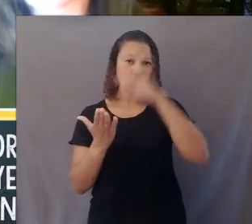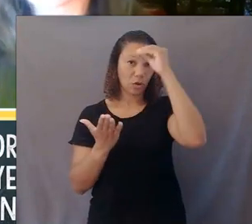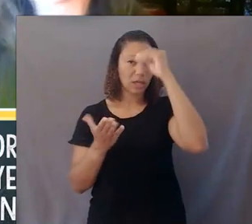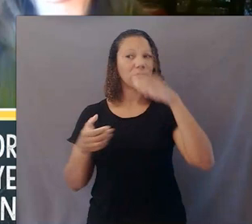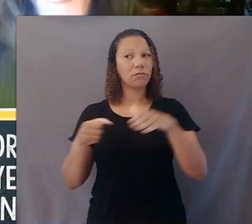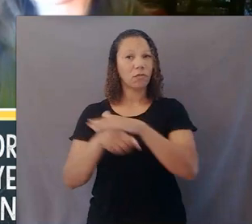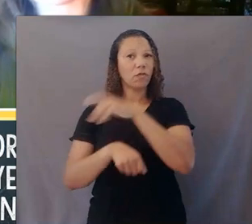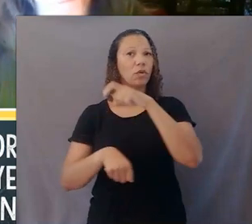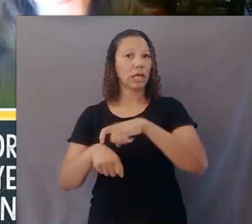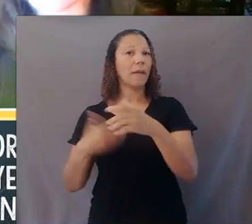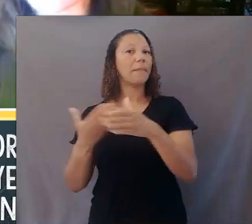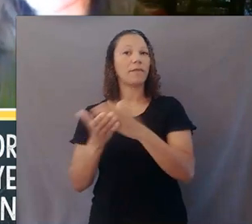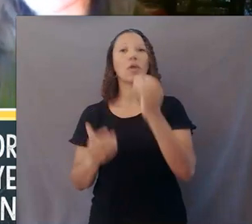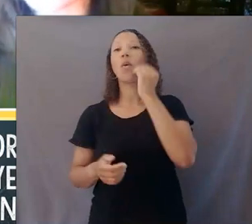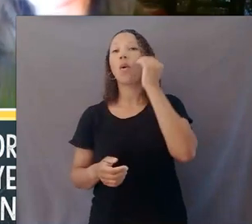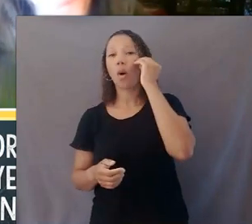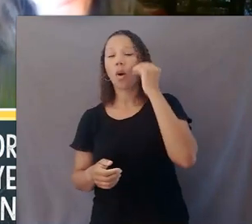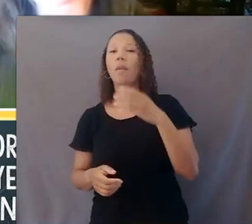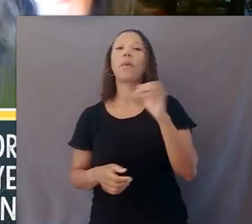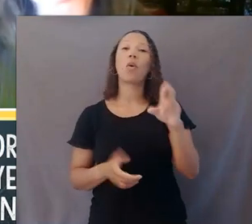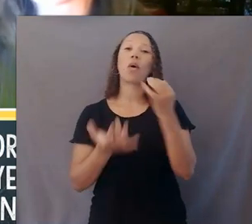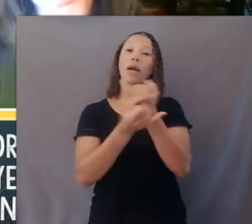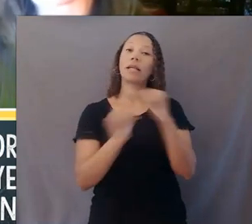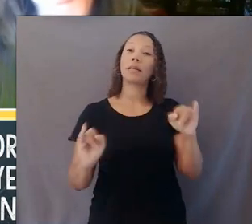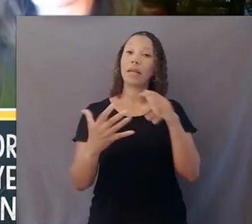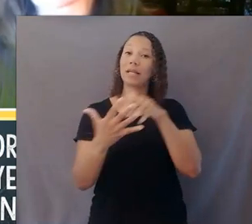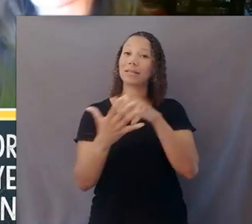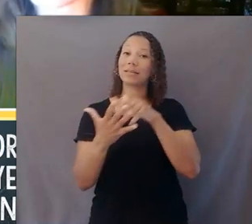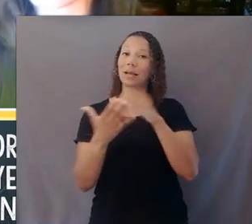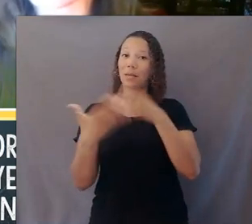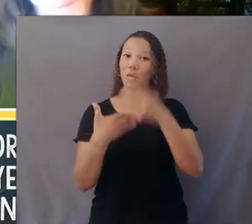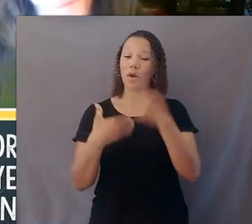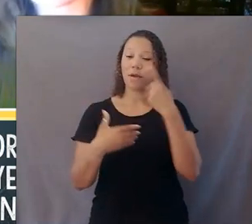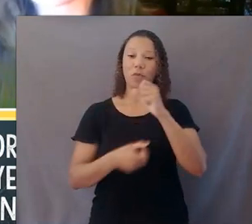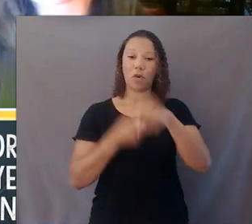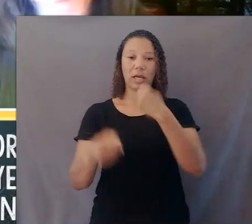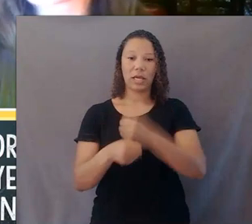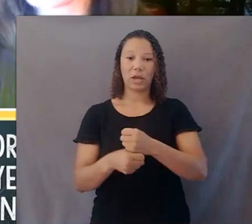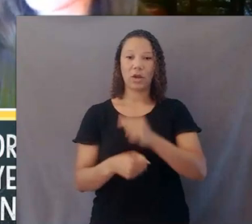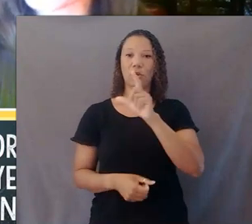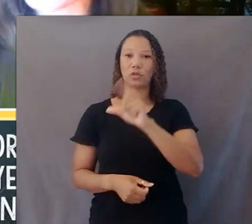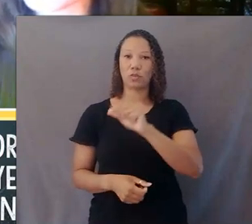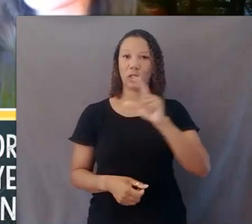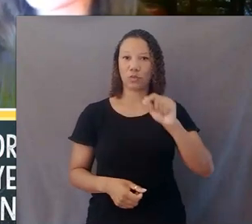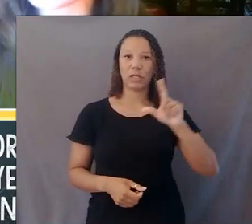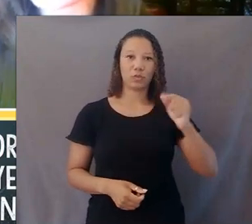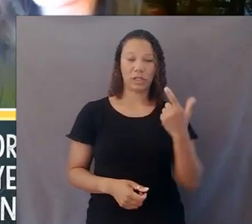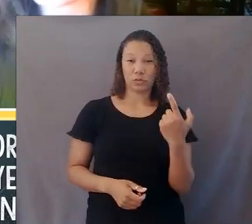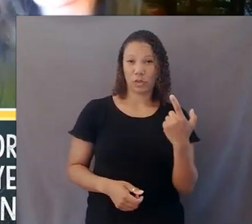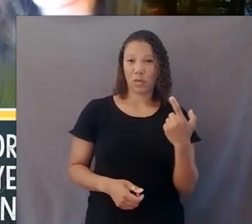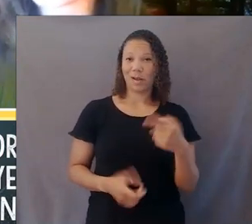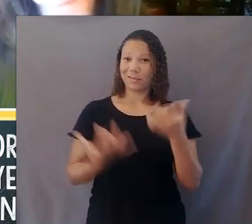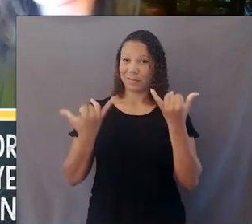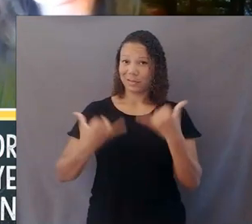home, or independent study programs for the 2021 school year, still have to meet